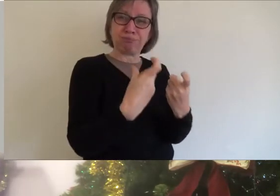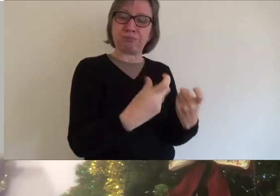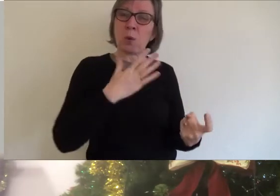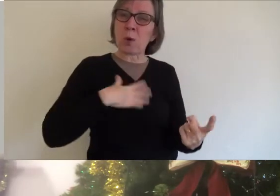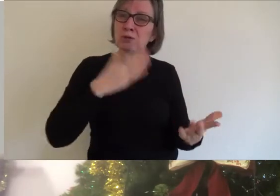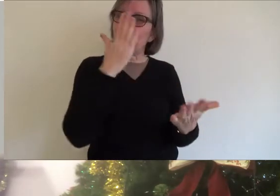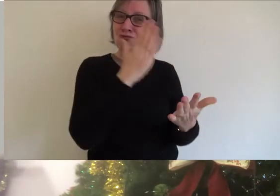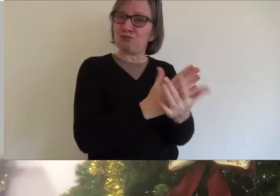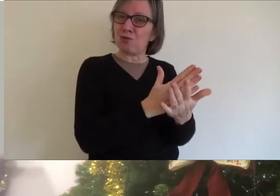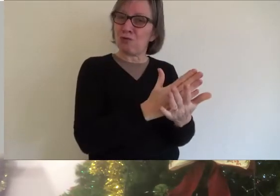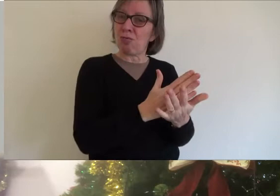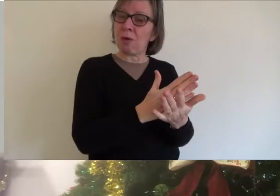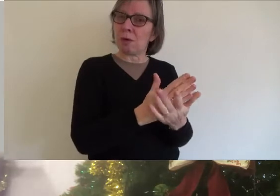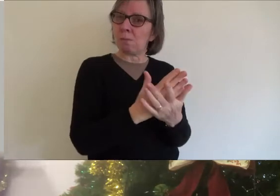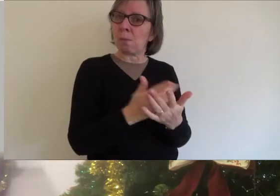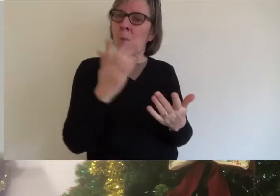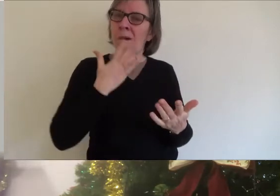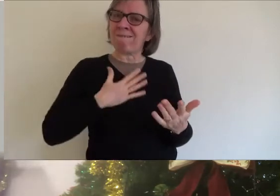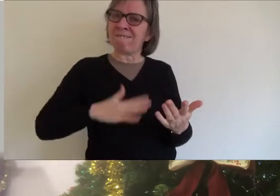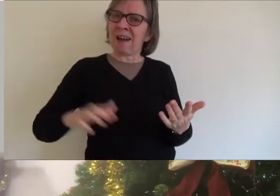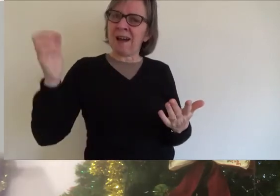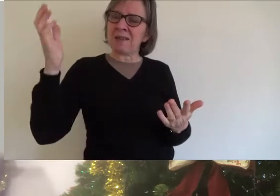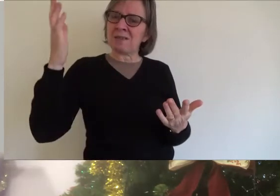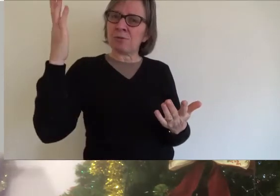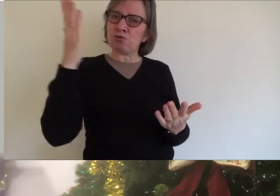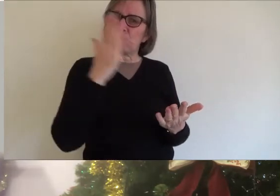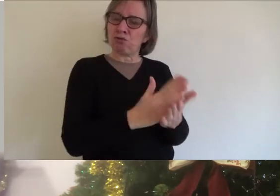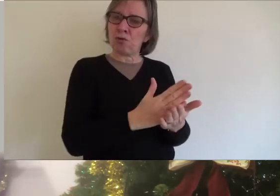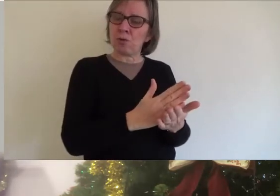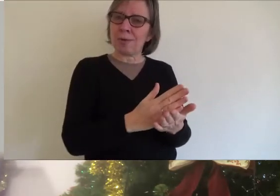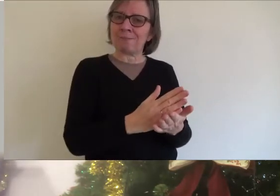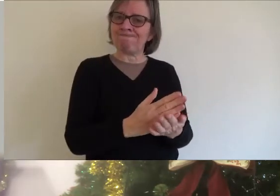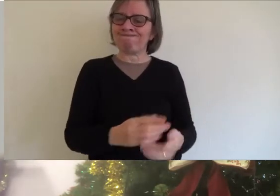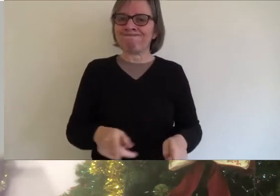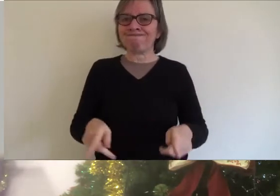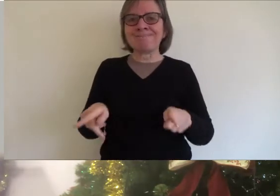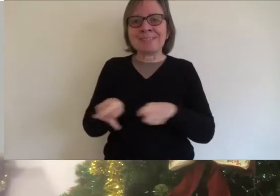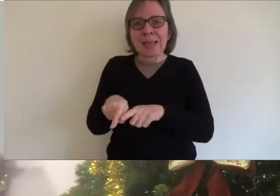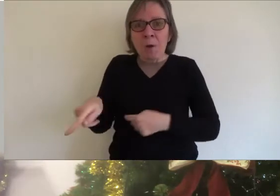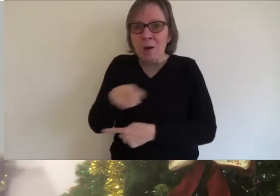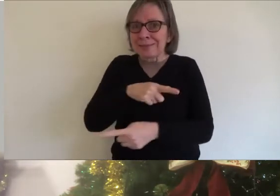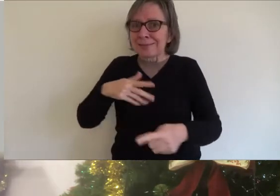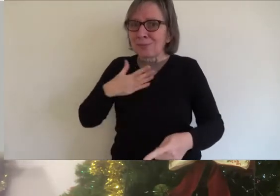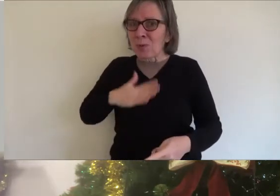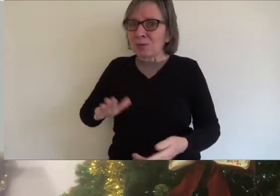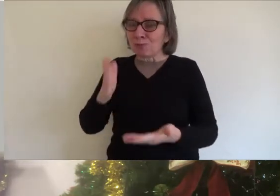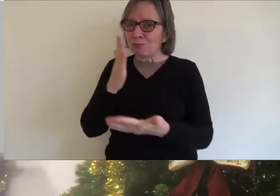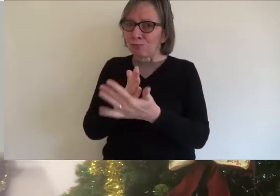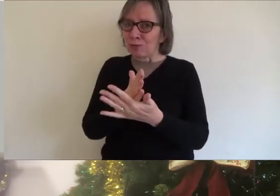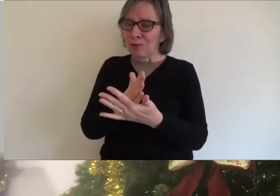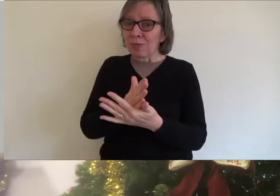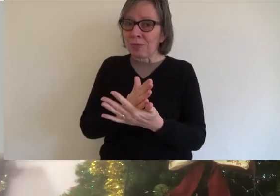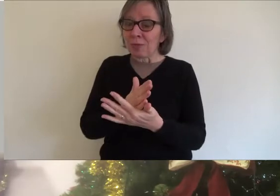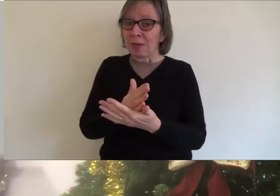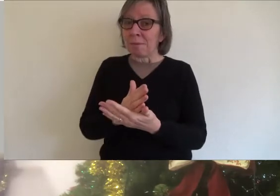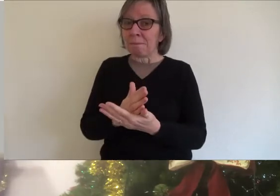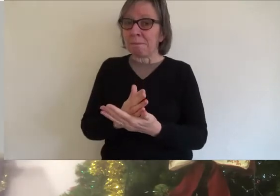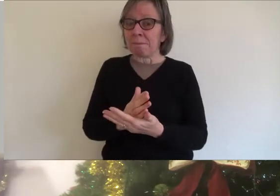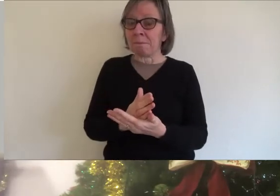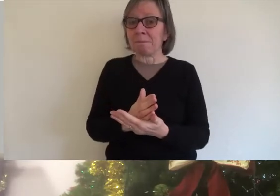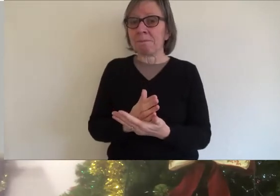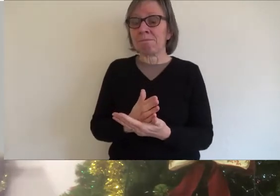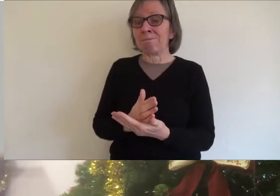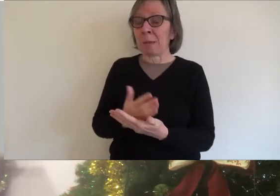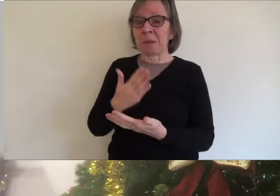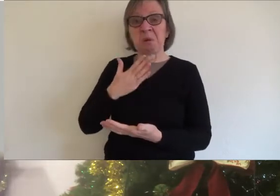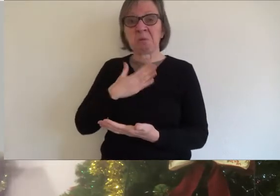wanted to find out the truth. What do we try and seek in our 21st century? Well, sometimes we try and fill our lives and seek it